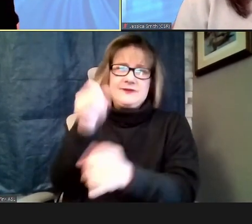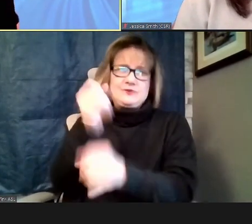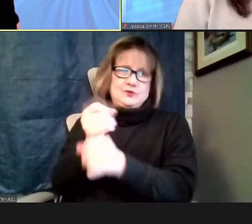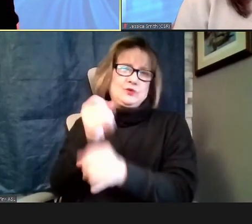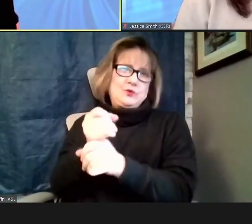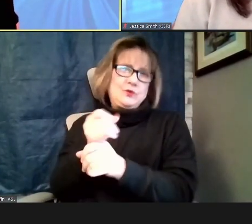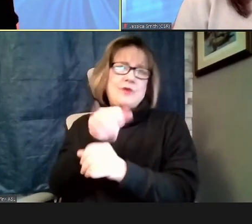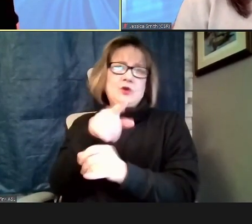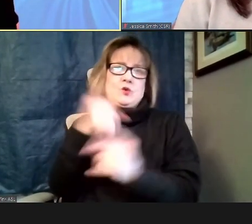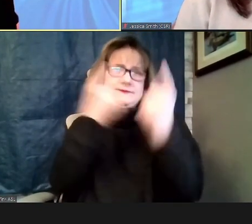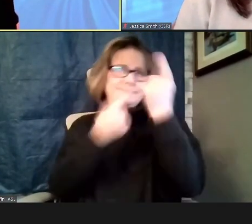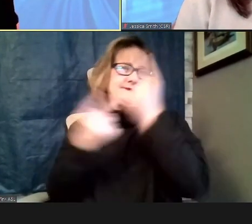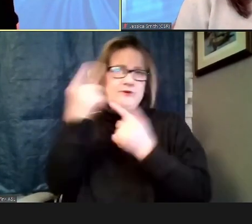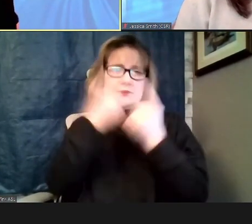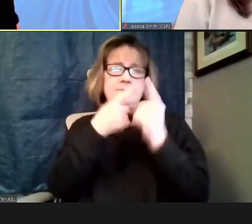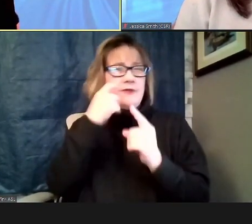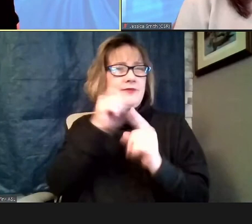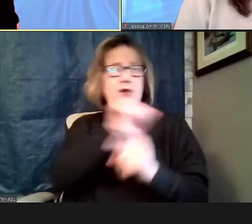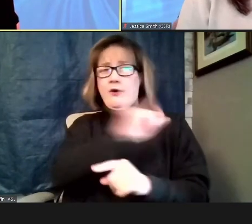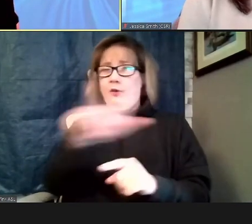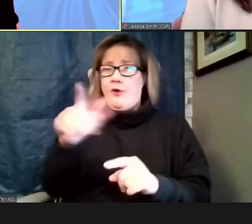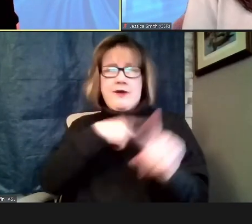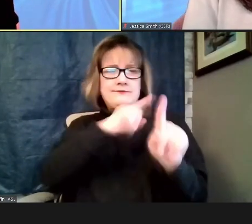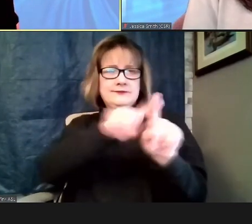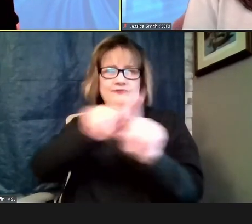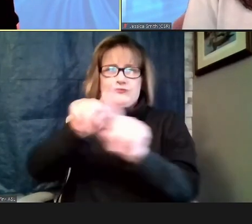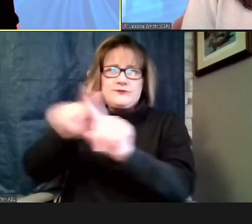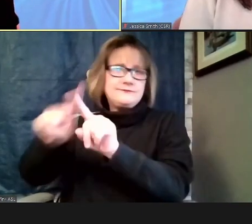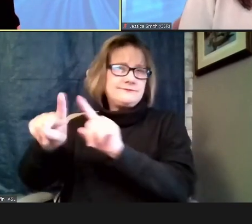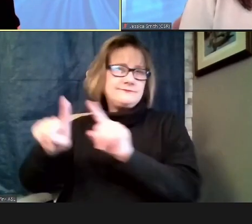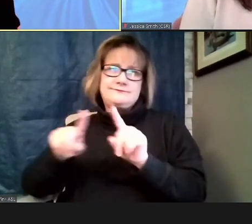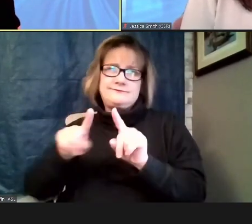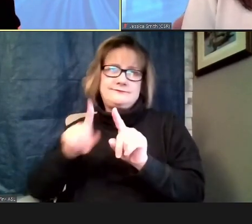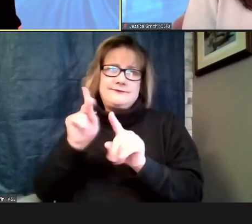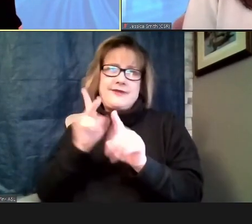you're considering, because they all have different pay lines.